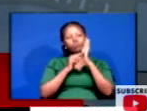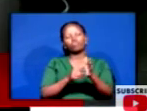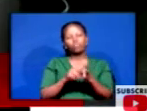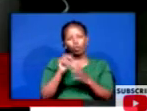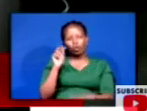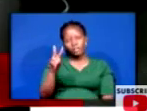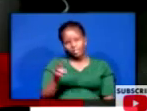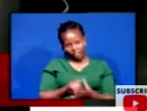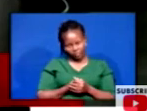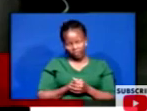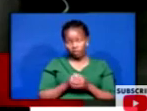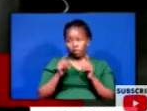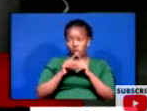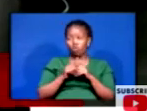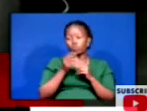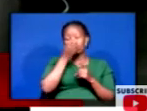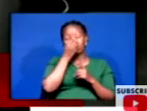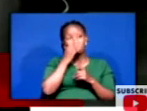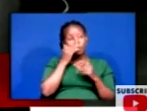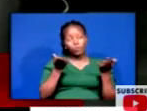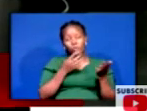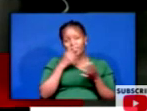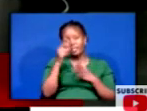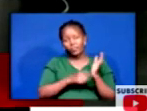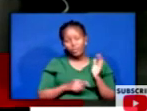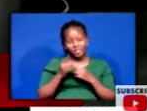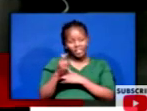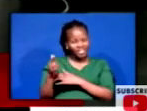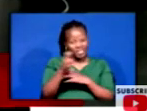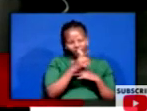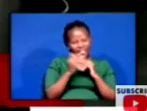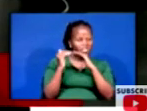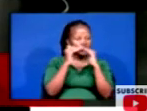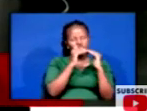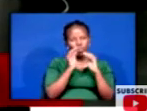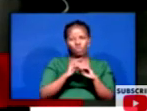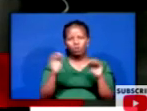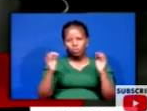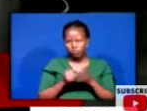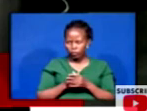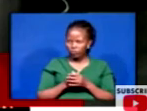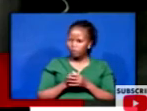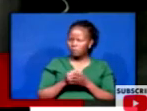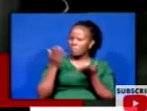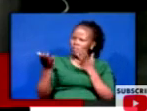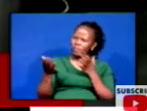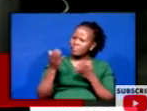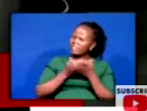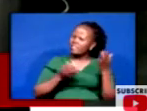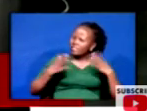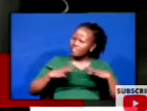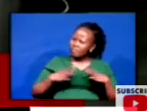that. That's right. He said today the coverage was imbalanced. That's right. He said it today. Yeah. Are we seeing people being bribed? Yeah.